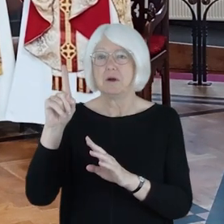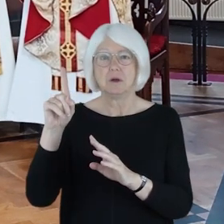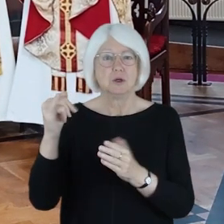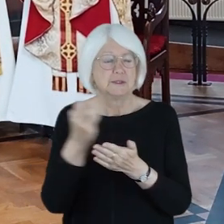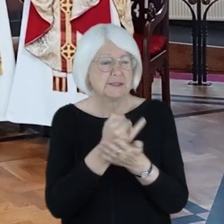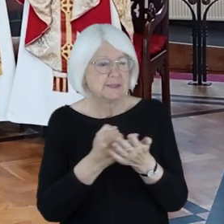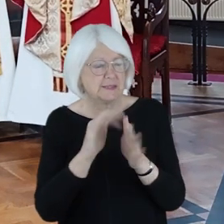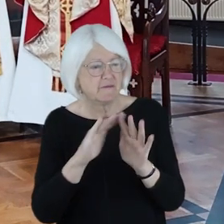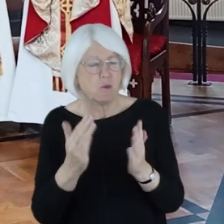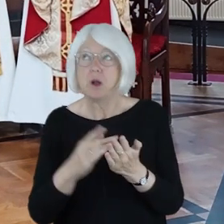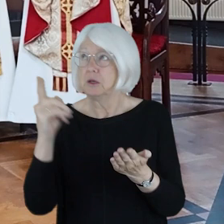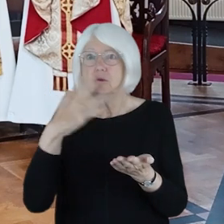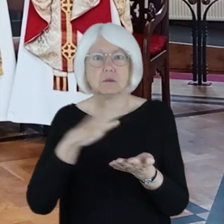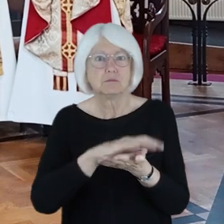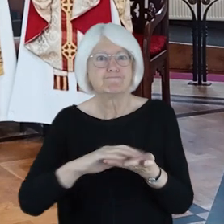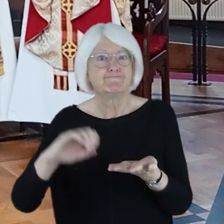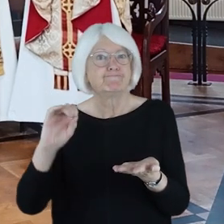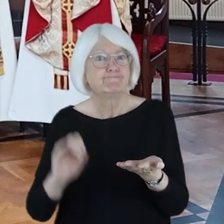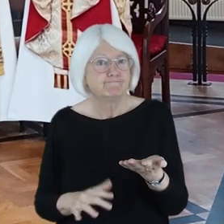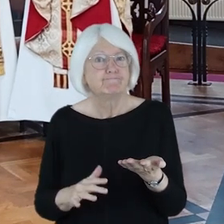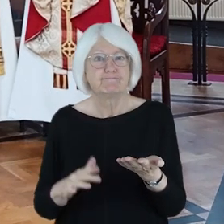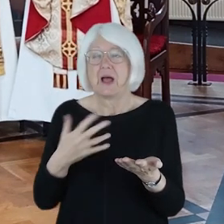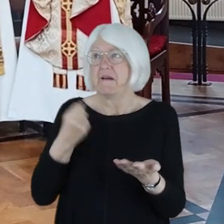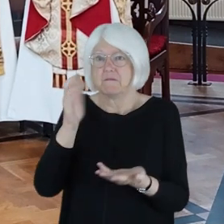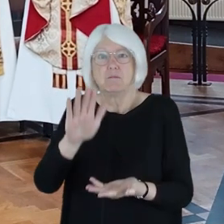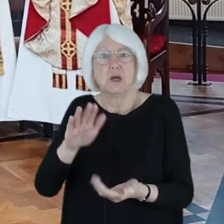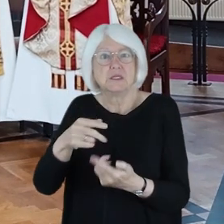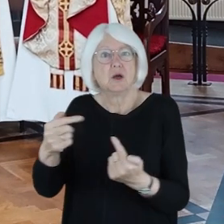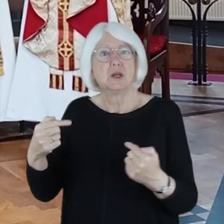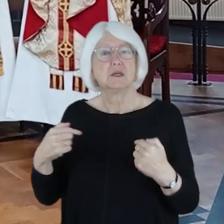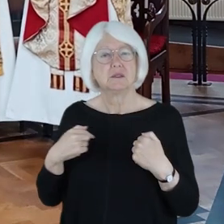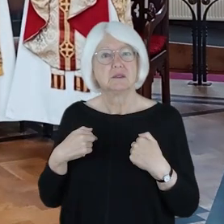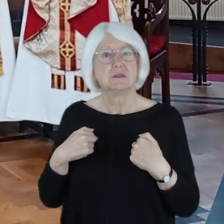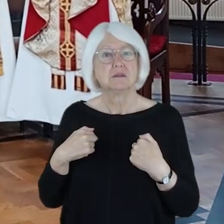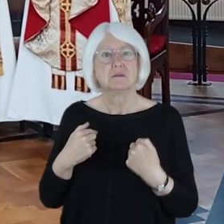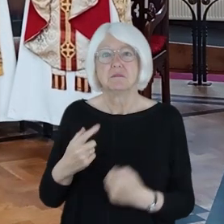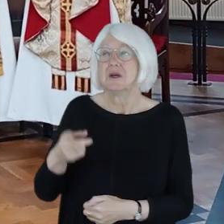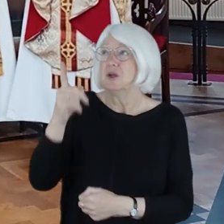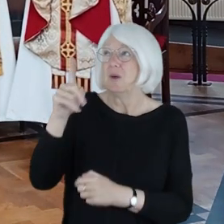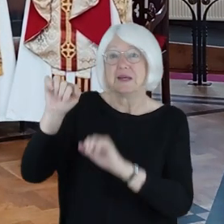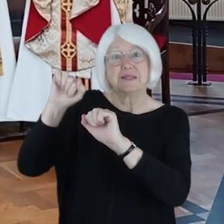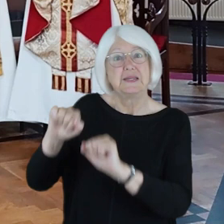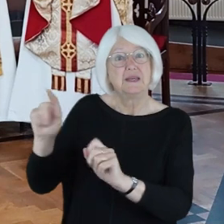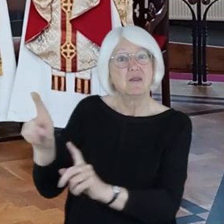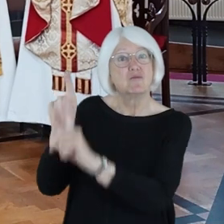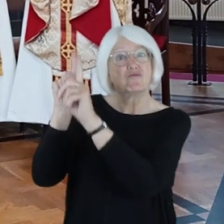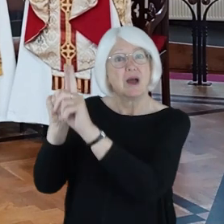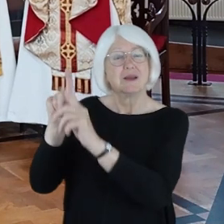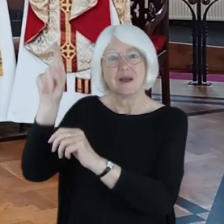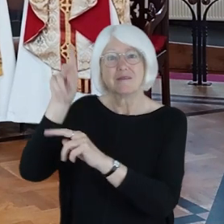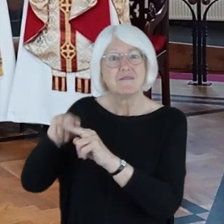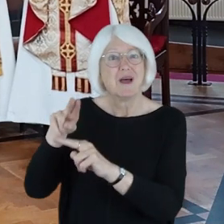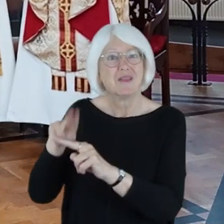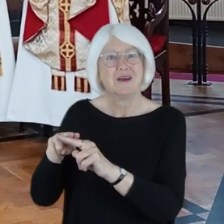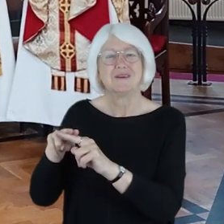God, you take away the sin of the world, have mercy on us. You are seated at the right hand of